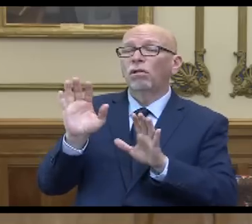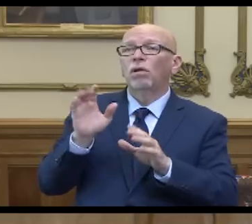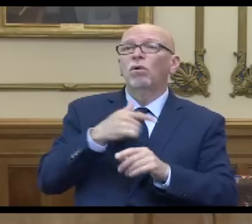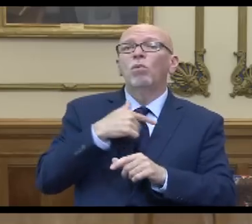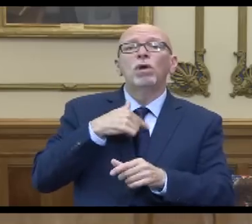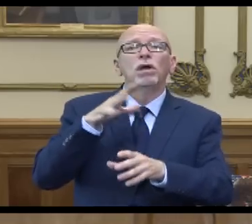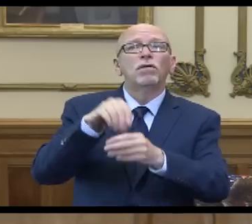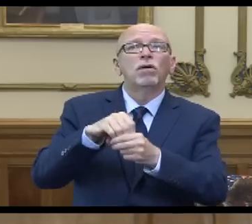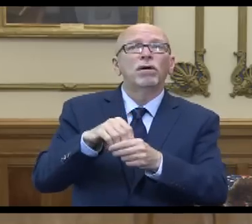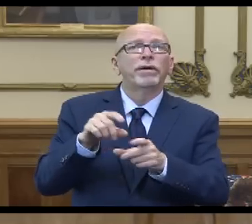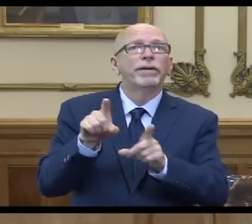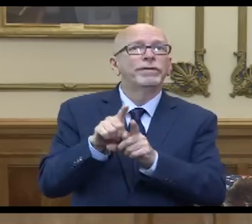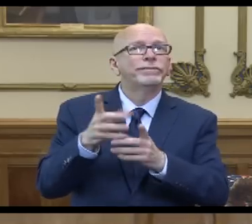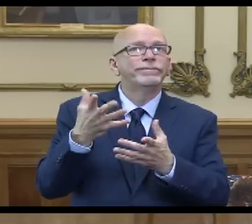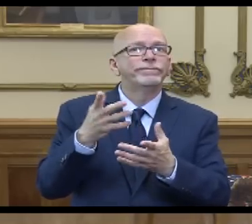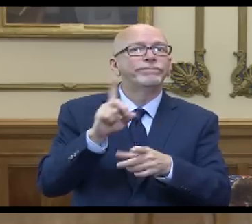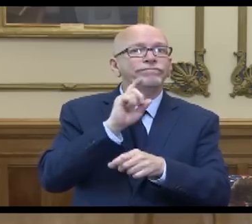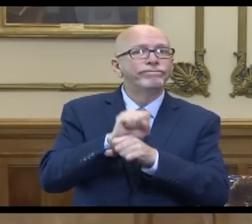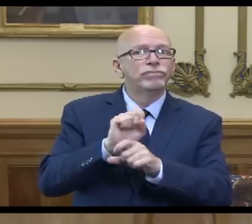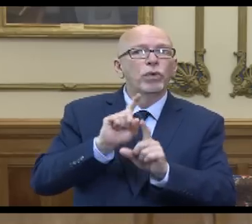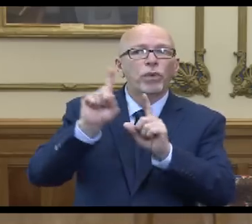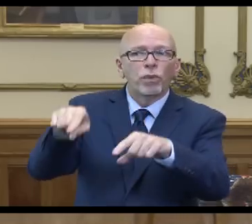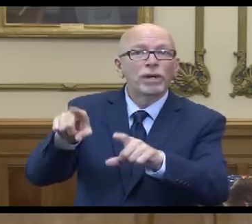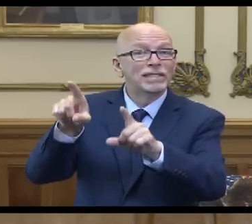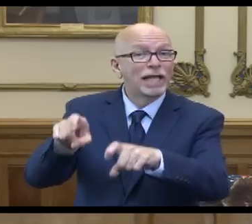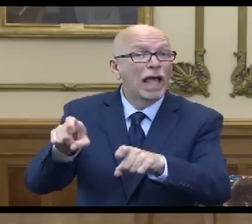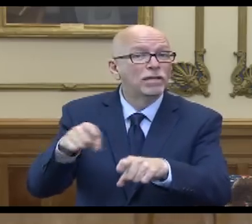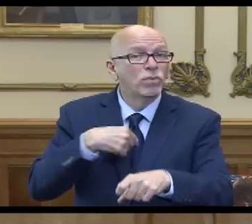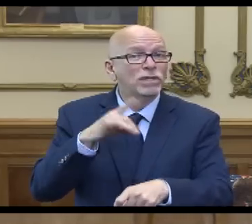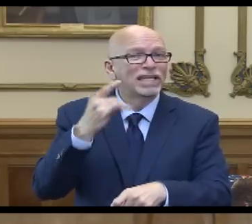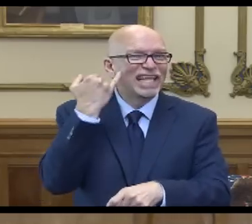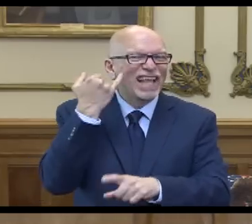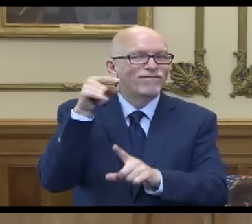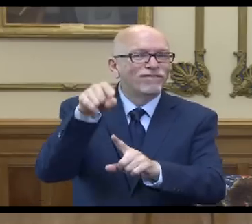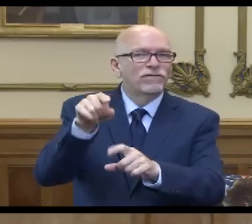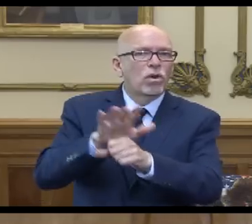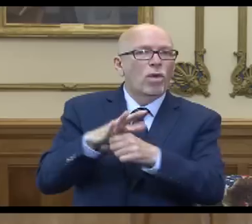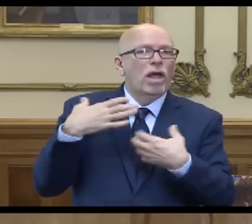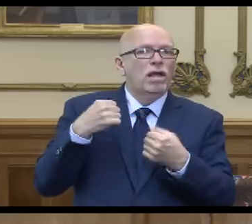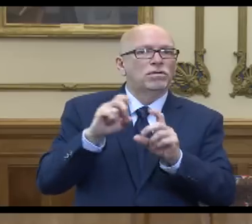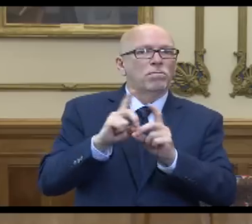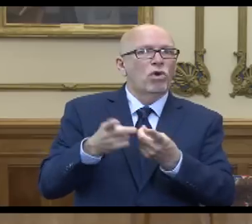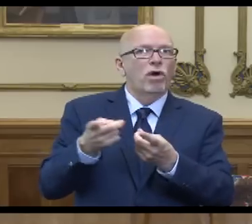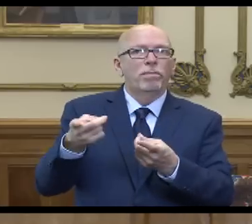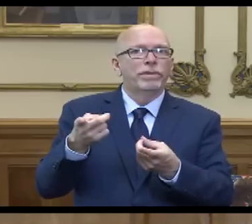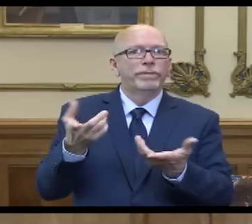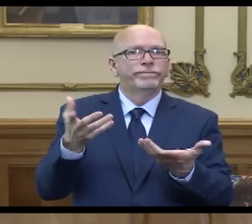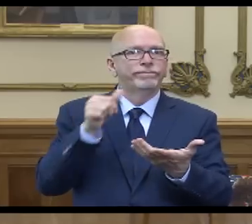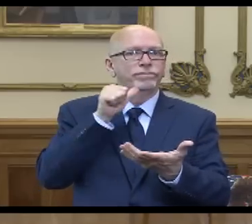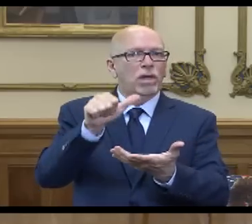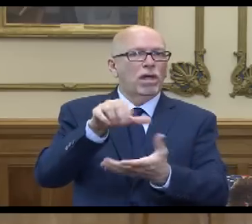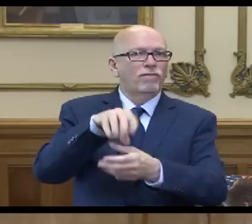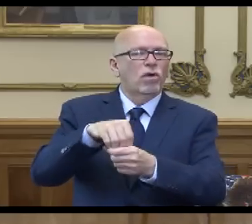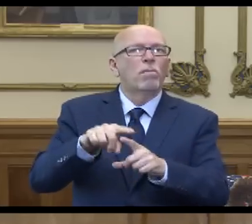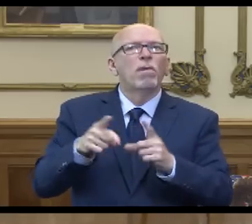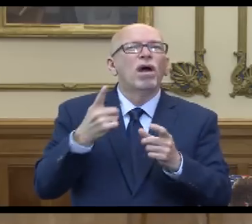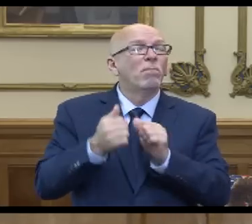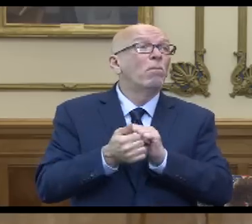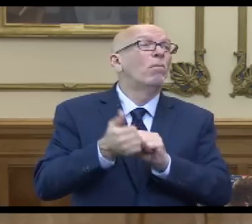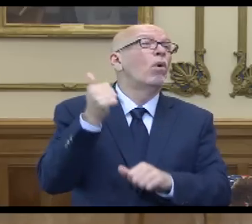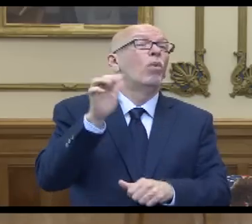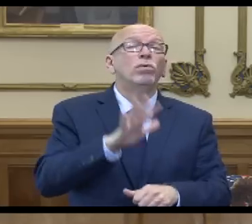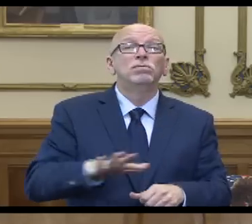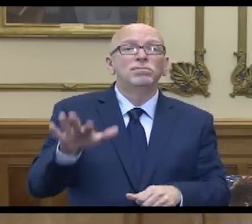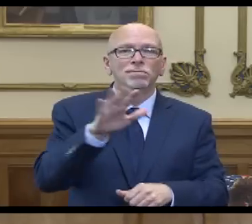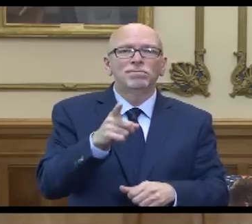sometimes as actually going in and doing the testing if the local health department is not engaged there. But for the most part, that